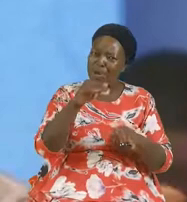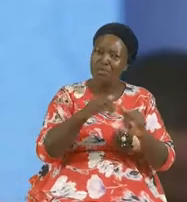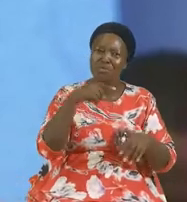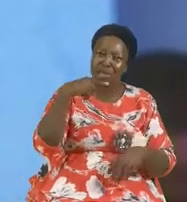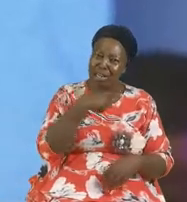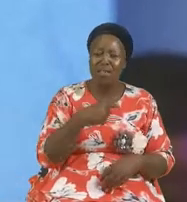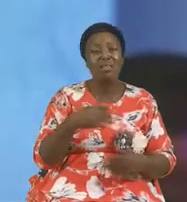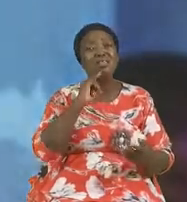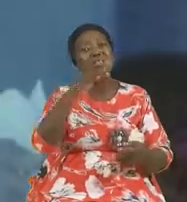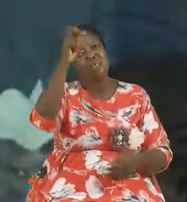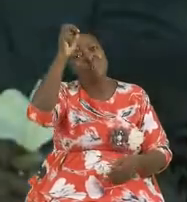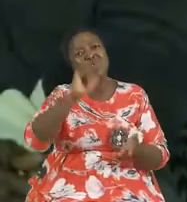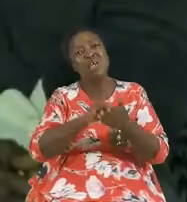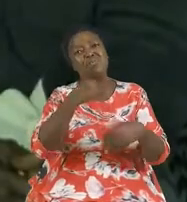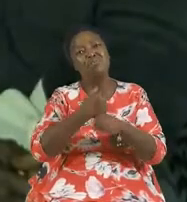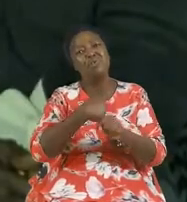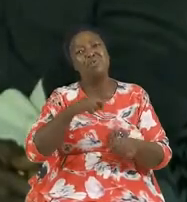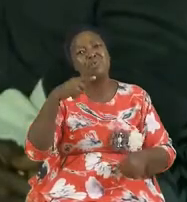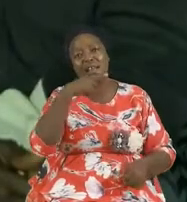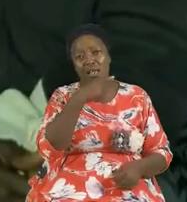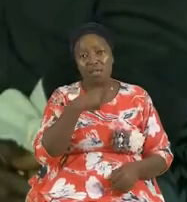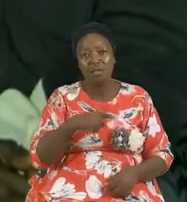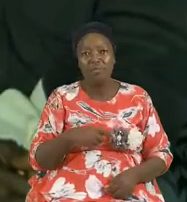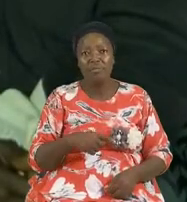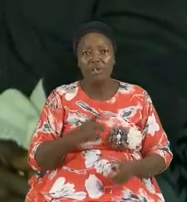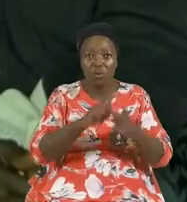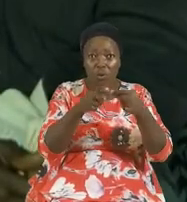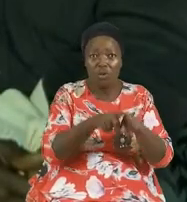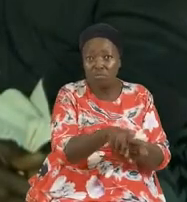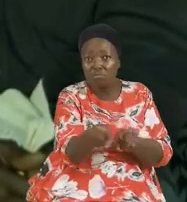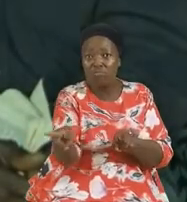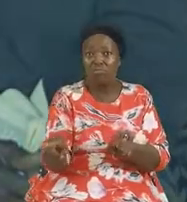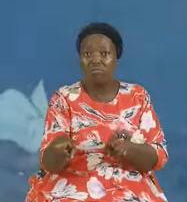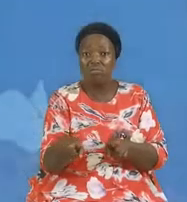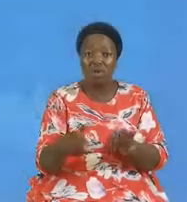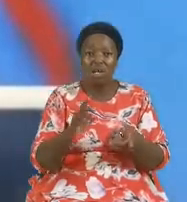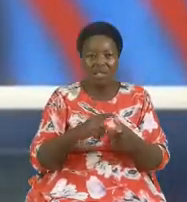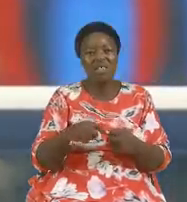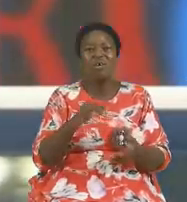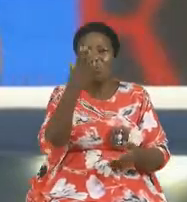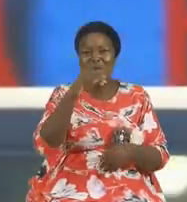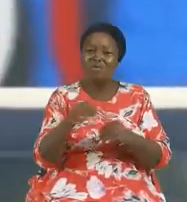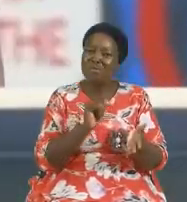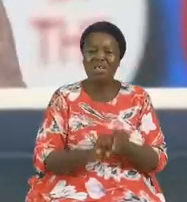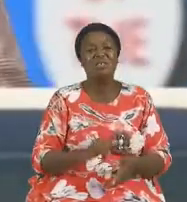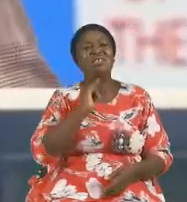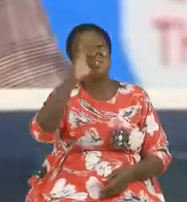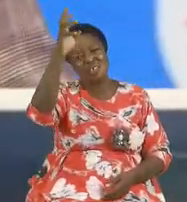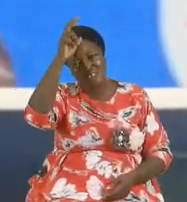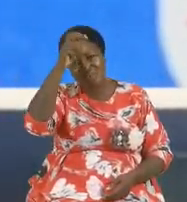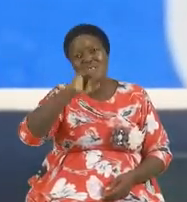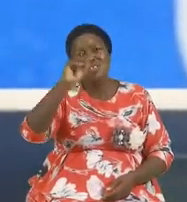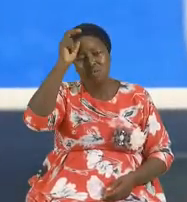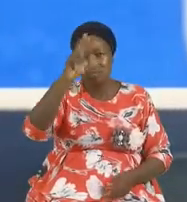How did you tell this lie? The devil made me lie. You went the wrong way. How could you have done